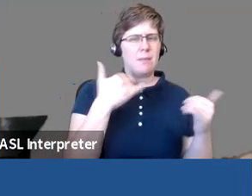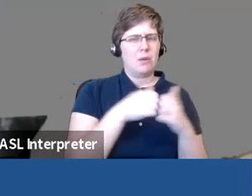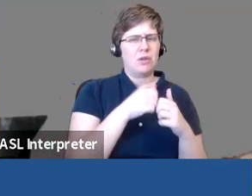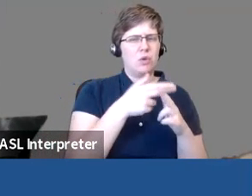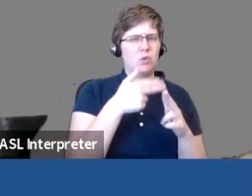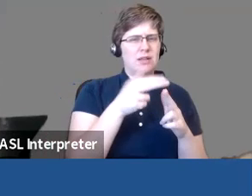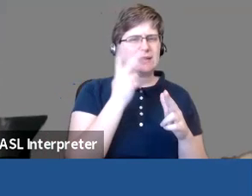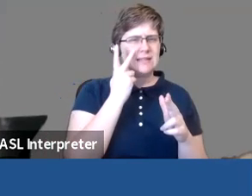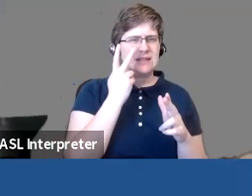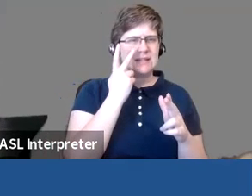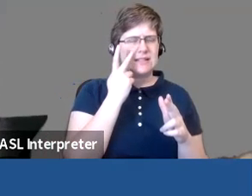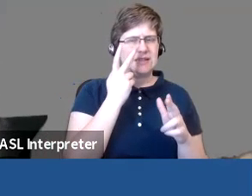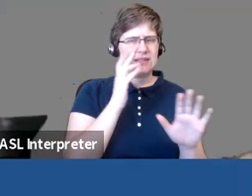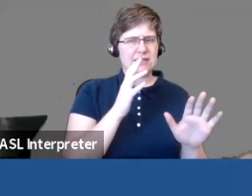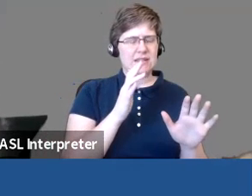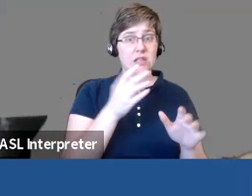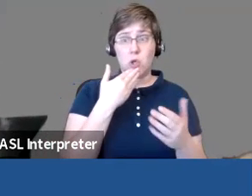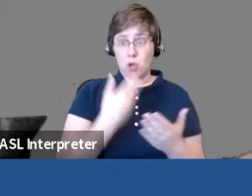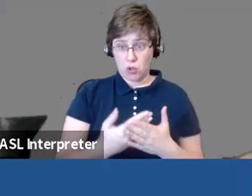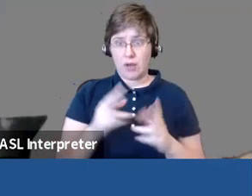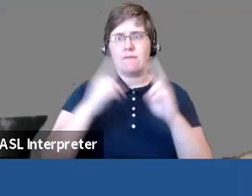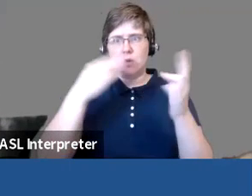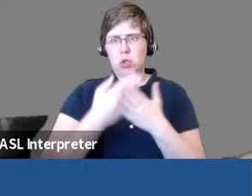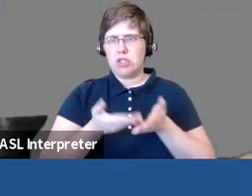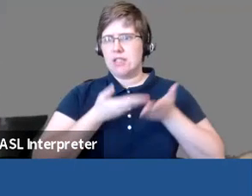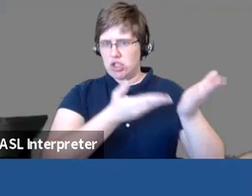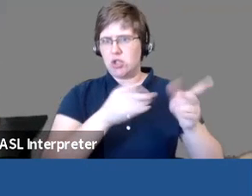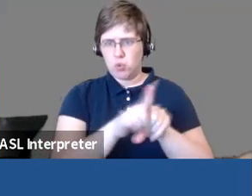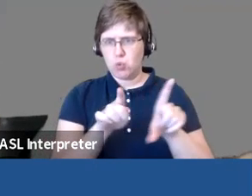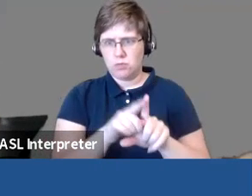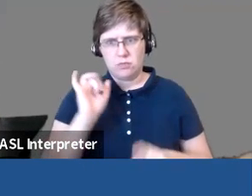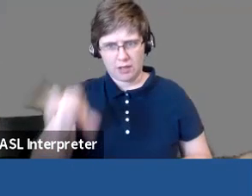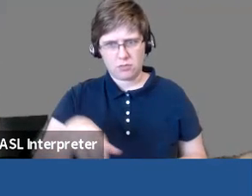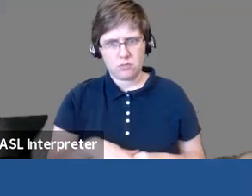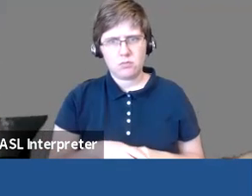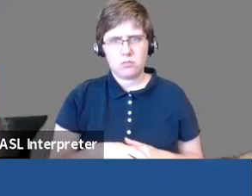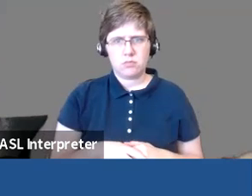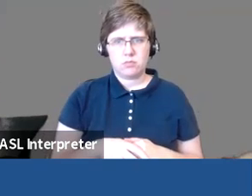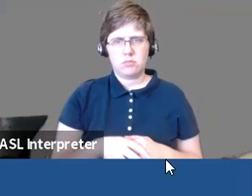quick. See, that's a good question and it's a very good suggestion too.